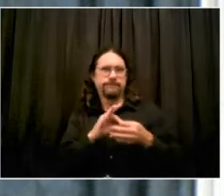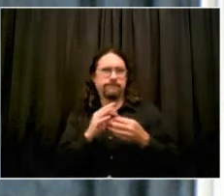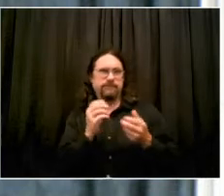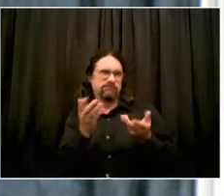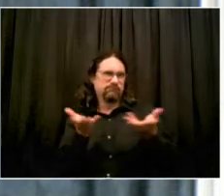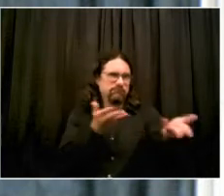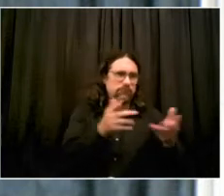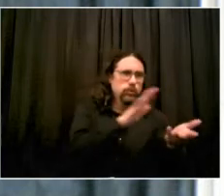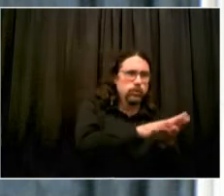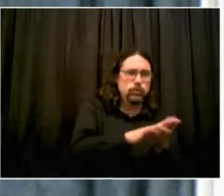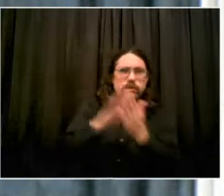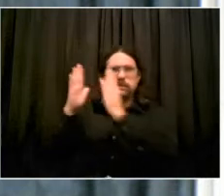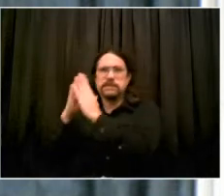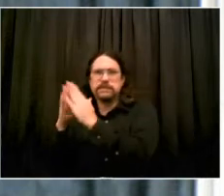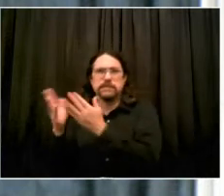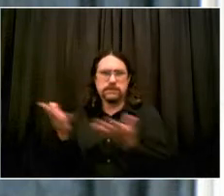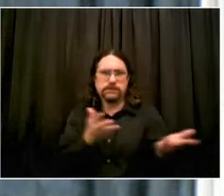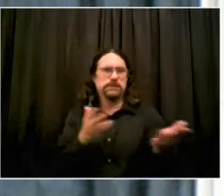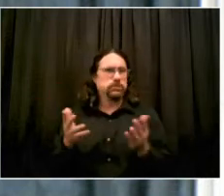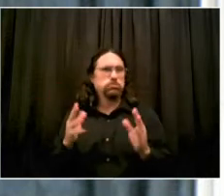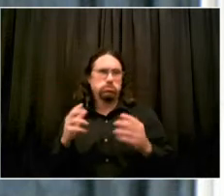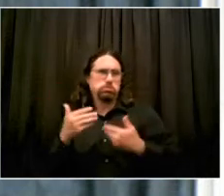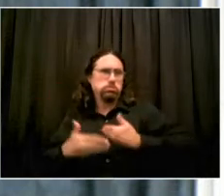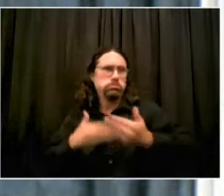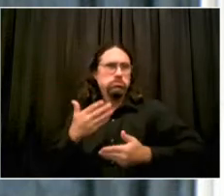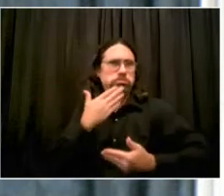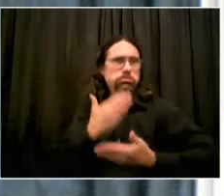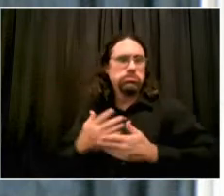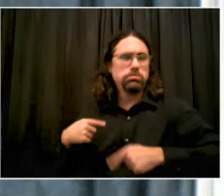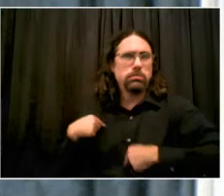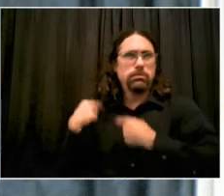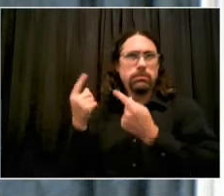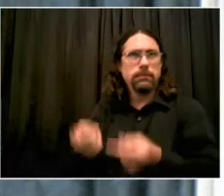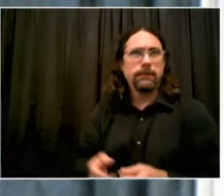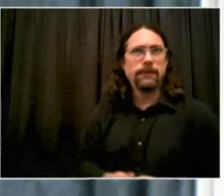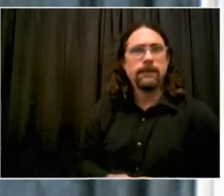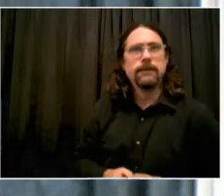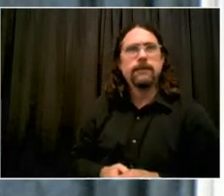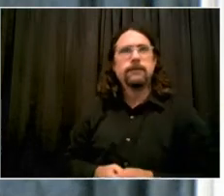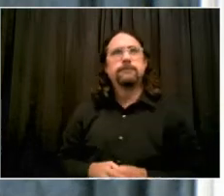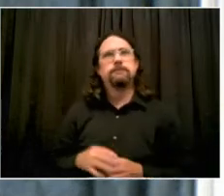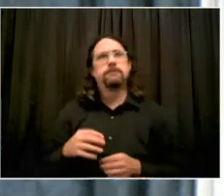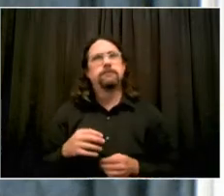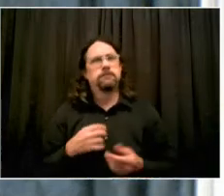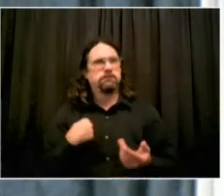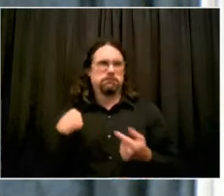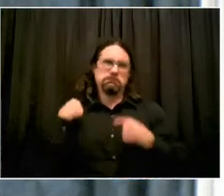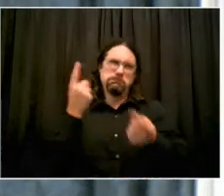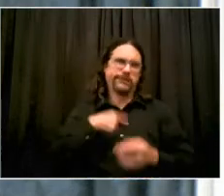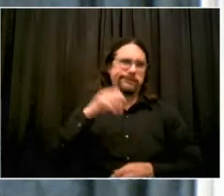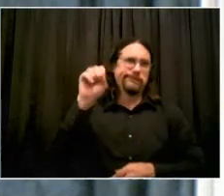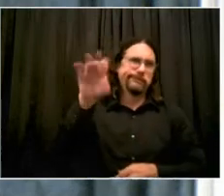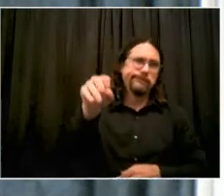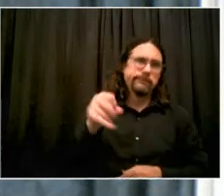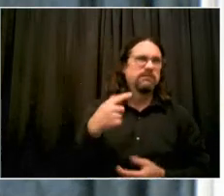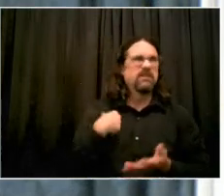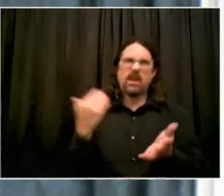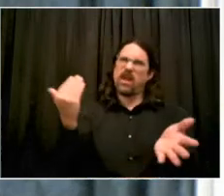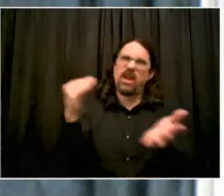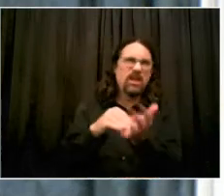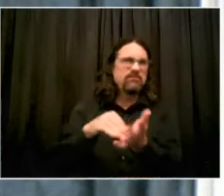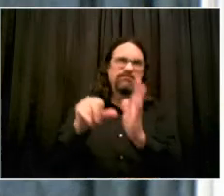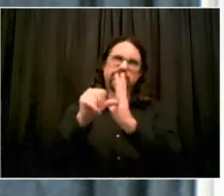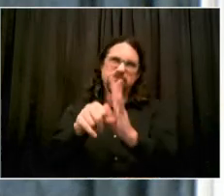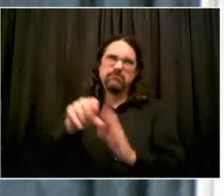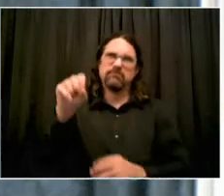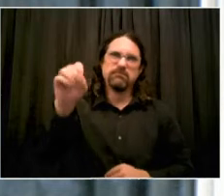wish to say again, there is still no evidence of herd immunity in any community. Finally,